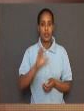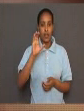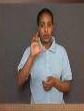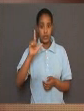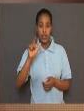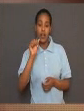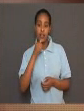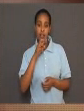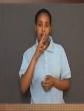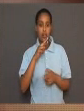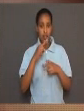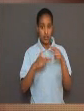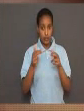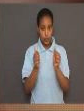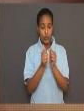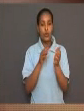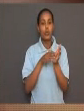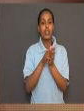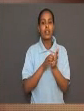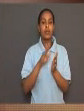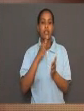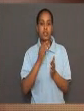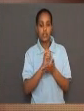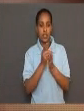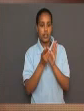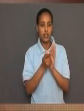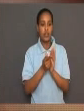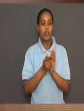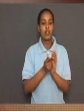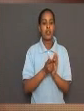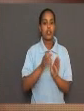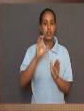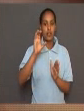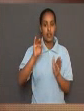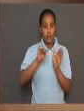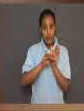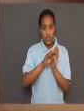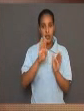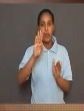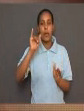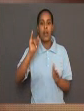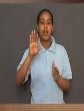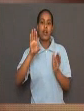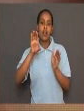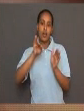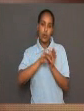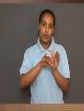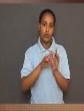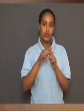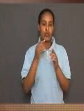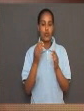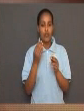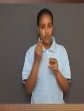Carboxylic acids react with weak bases, such as carbonates or bicarbonates, to form